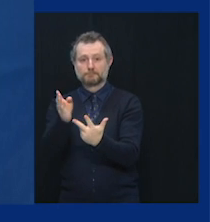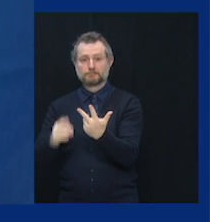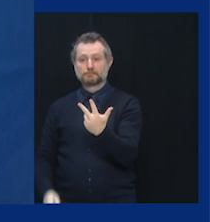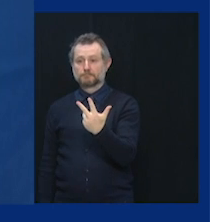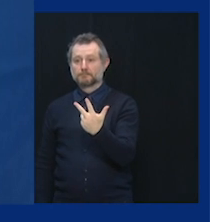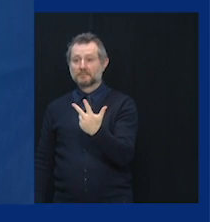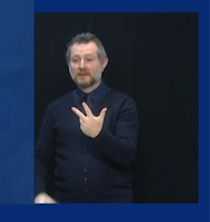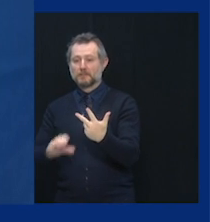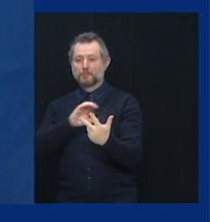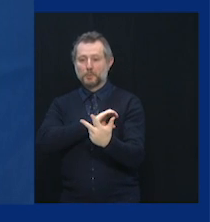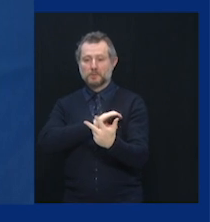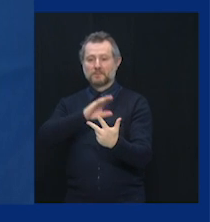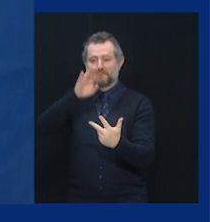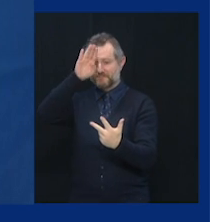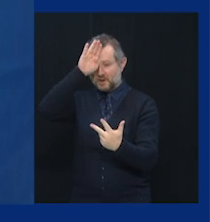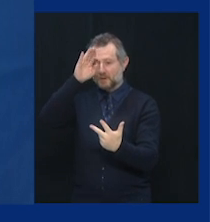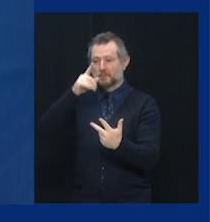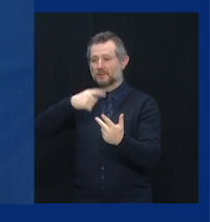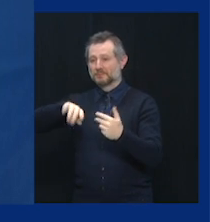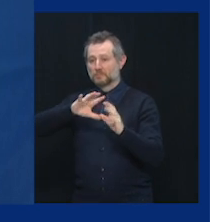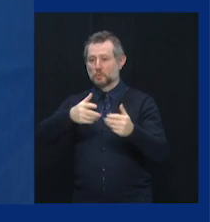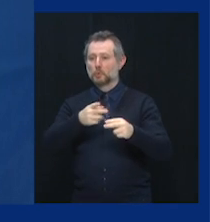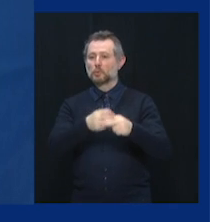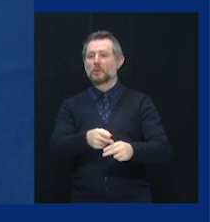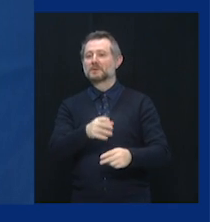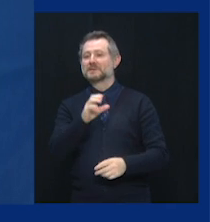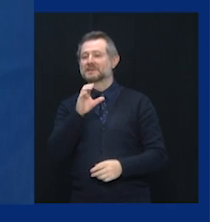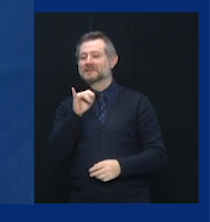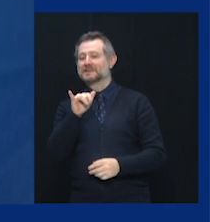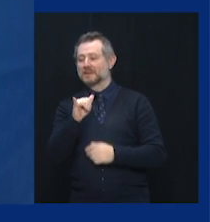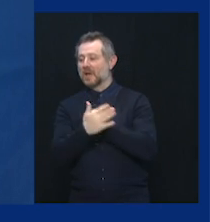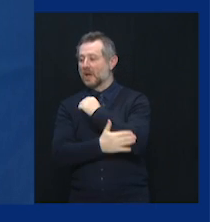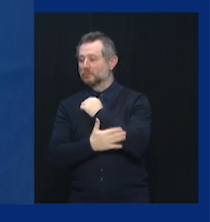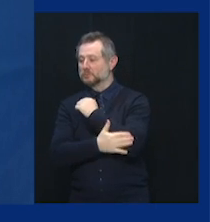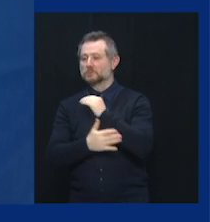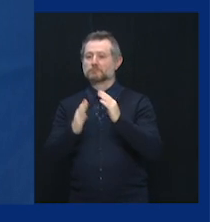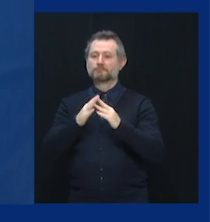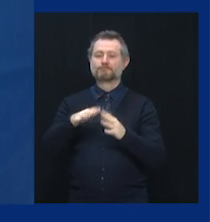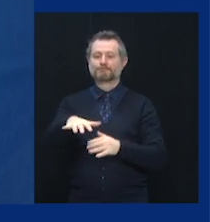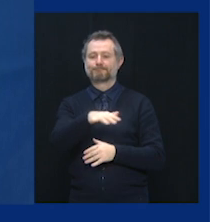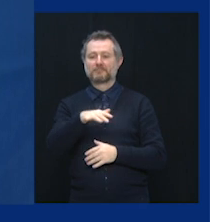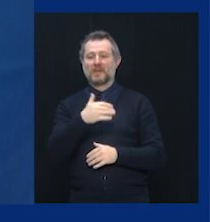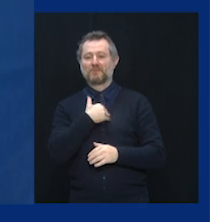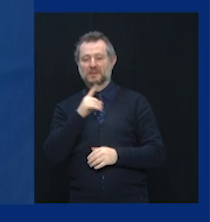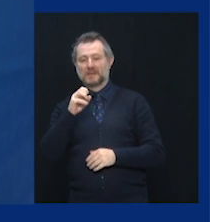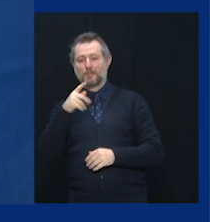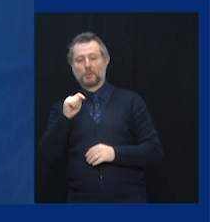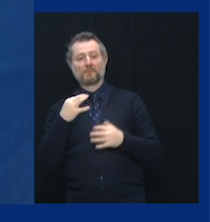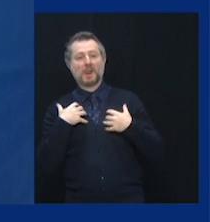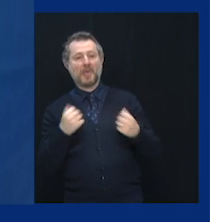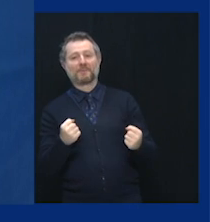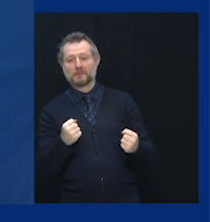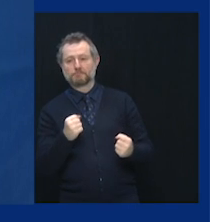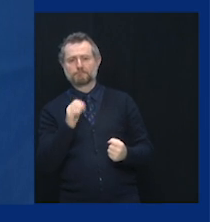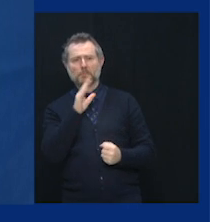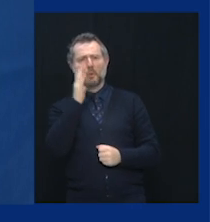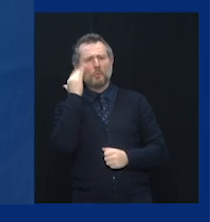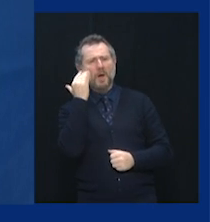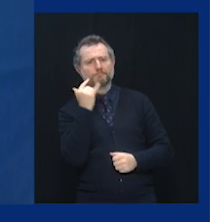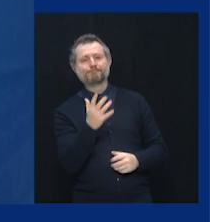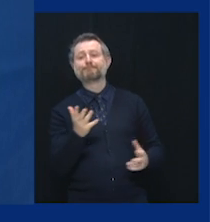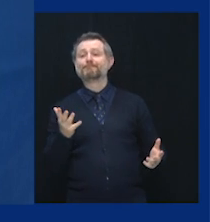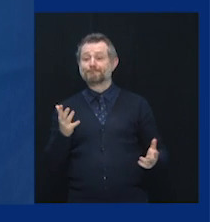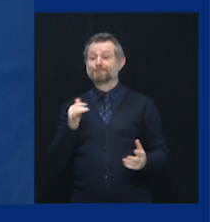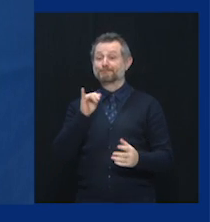county departments of health. Why? Because that's the normal liaison with the police and the fire and volunteer